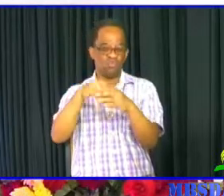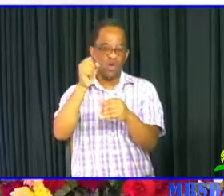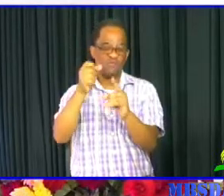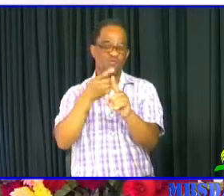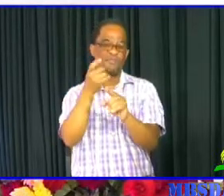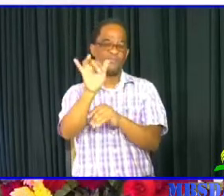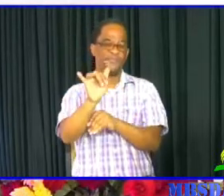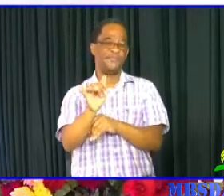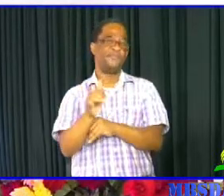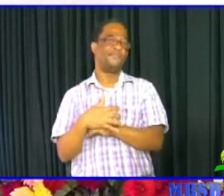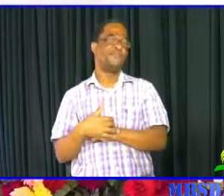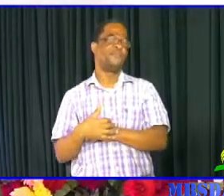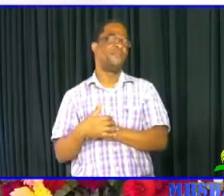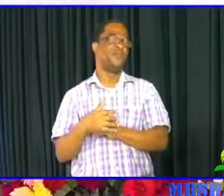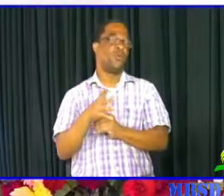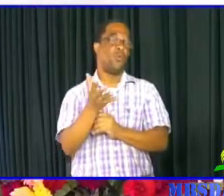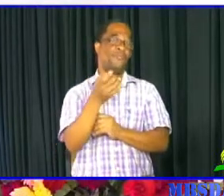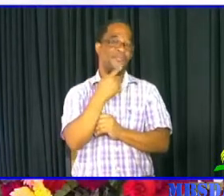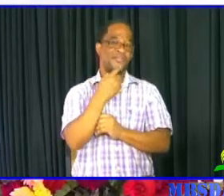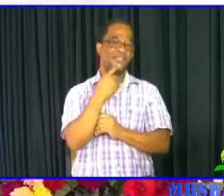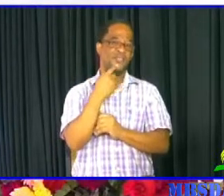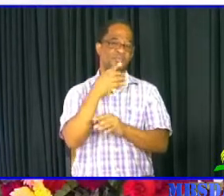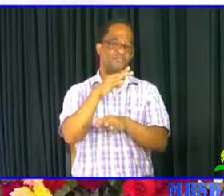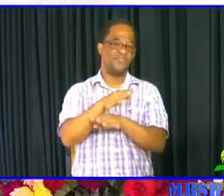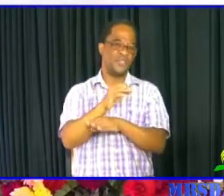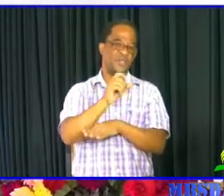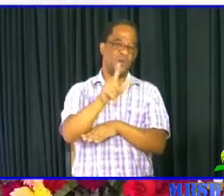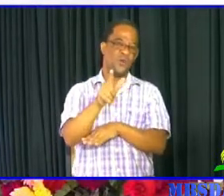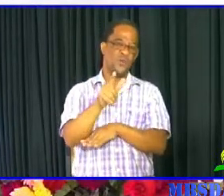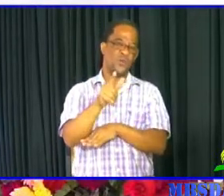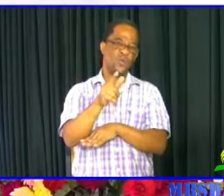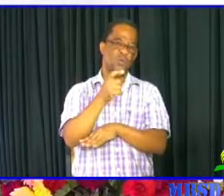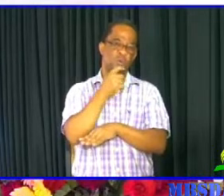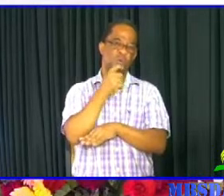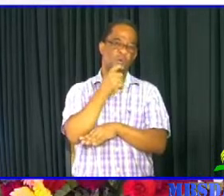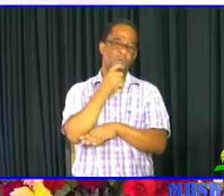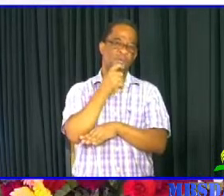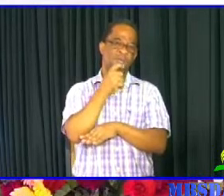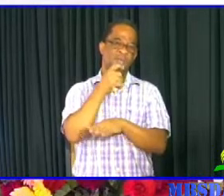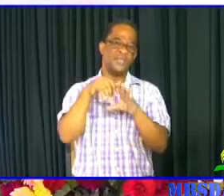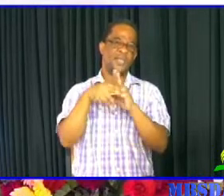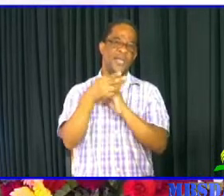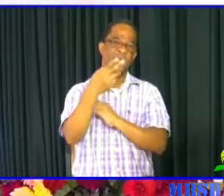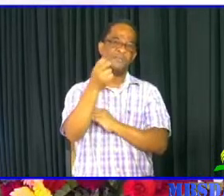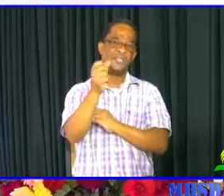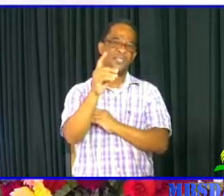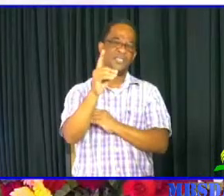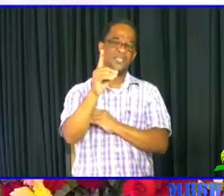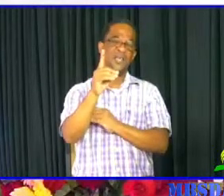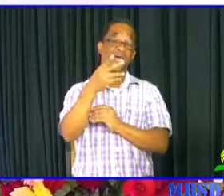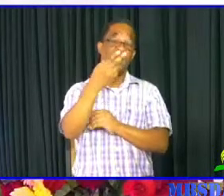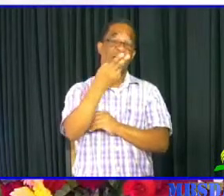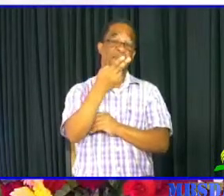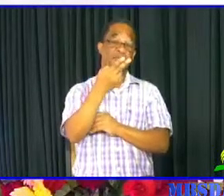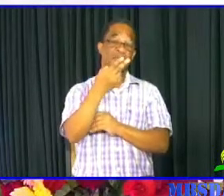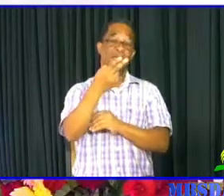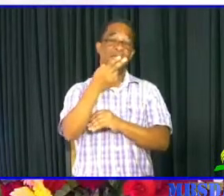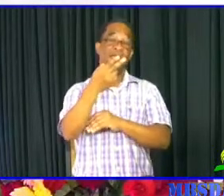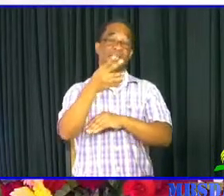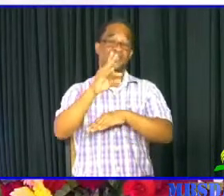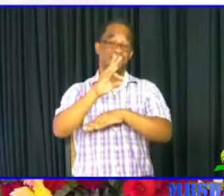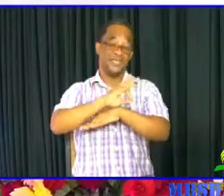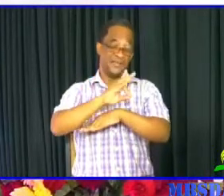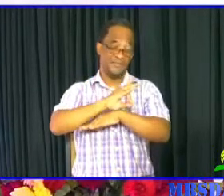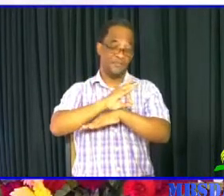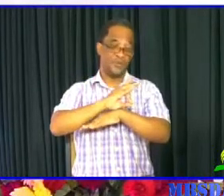so bear with me. I want to say good evening to all those who are in Hampstead SDA, Claremont SDA in